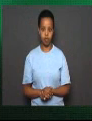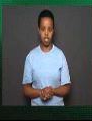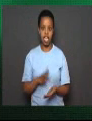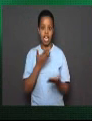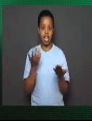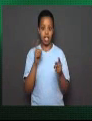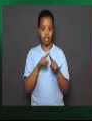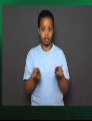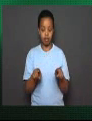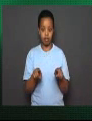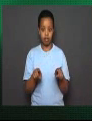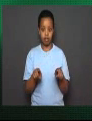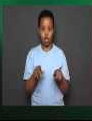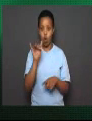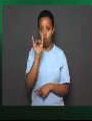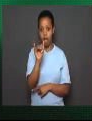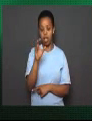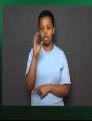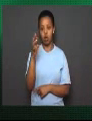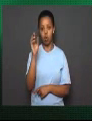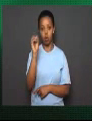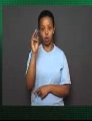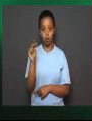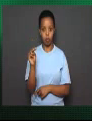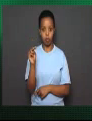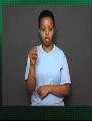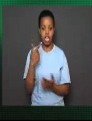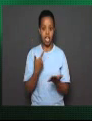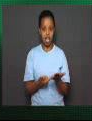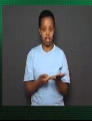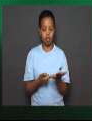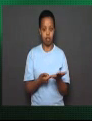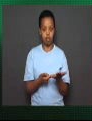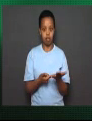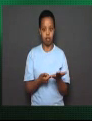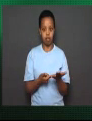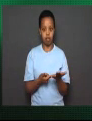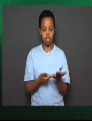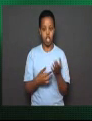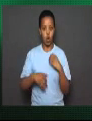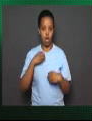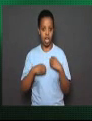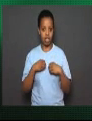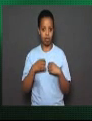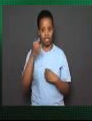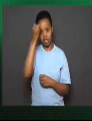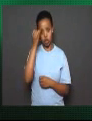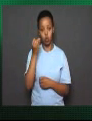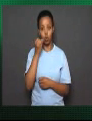Although it is the Y chromosome that determines an organism's